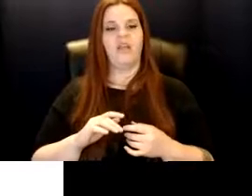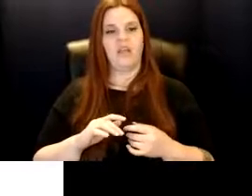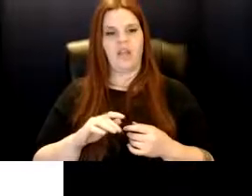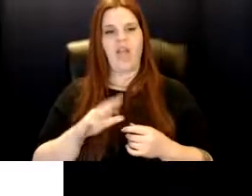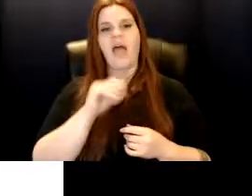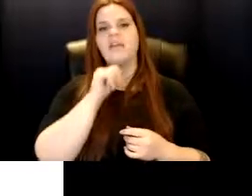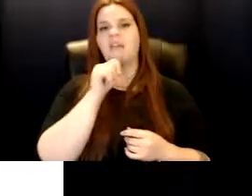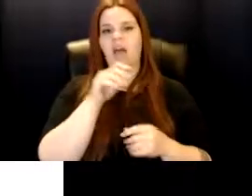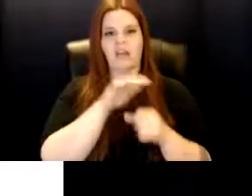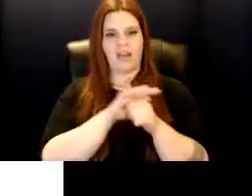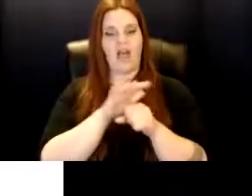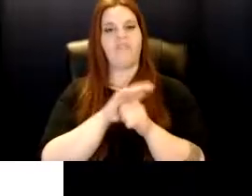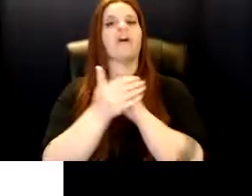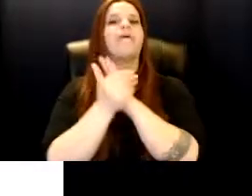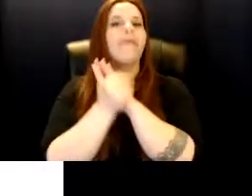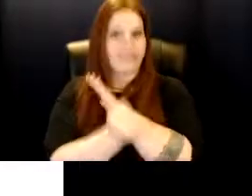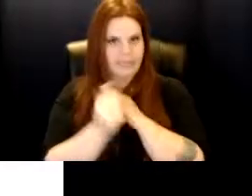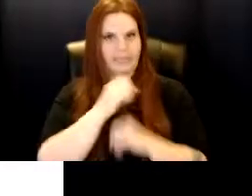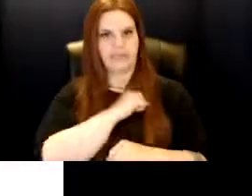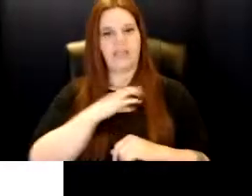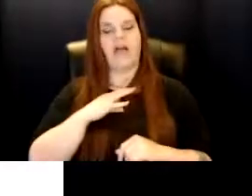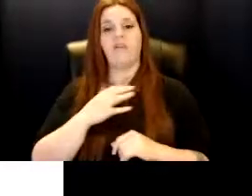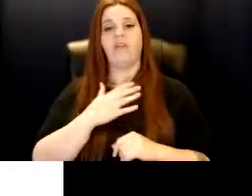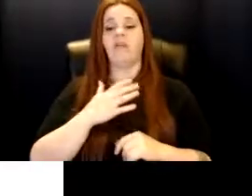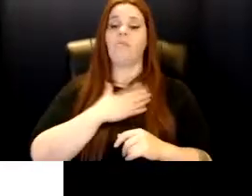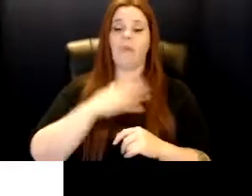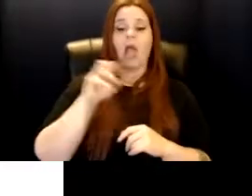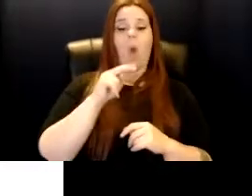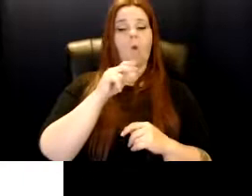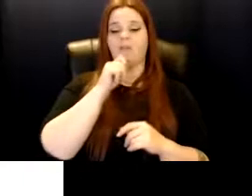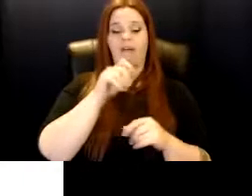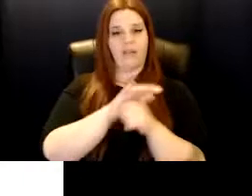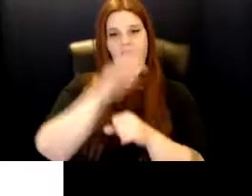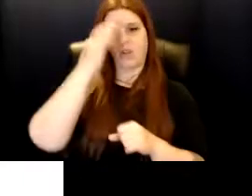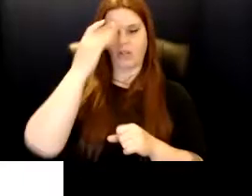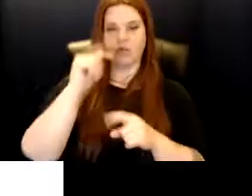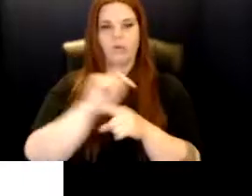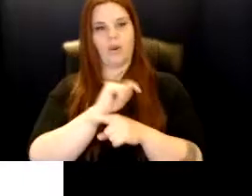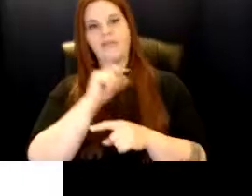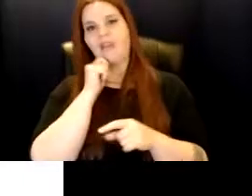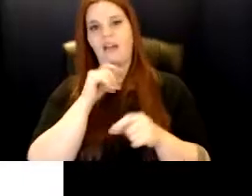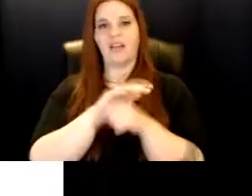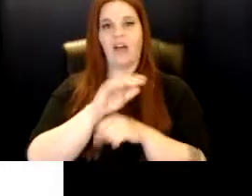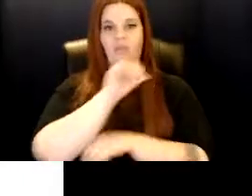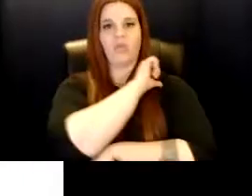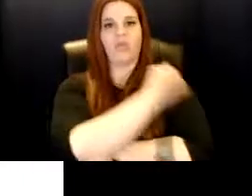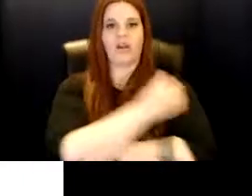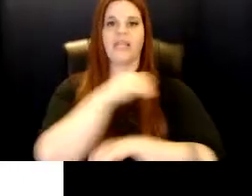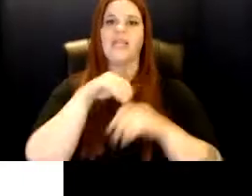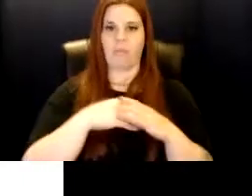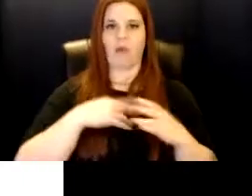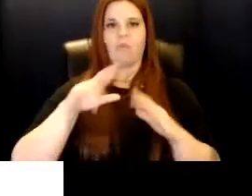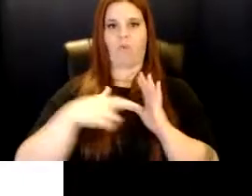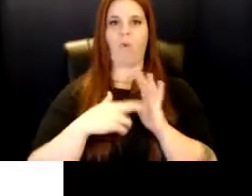lack of competent staff. My own lack of knowledge and training, the lack of authority in my role as ADA. And of